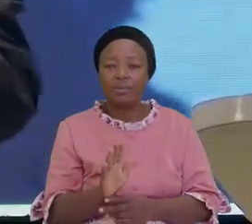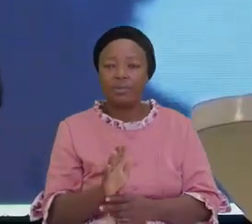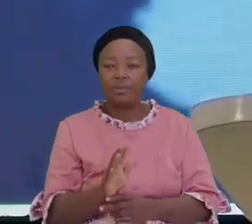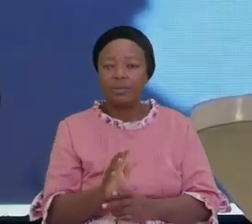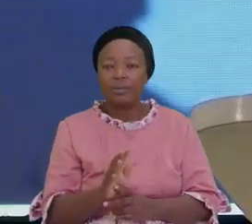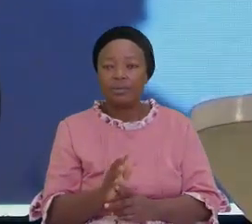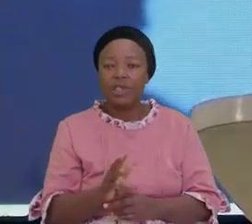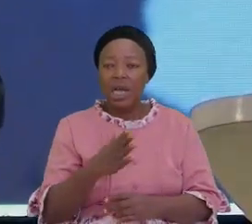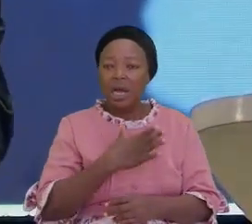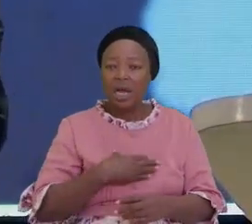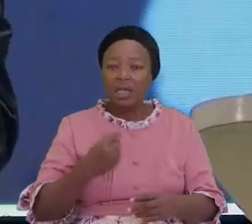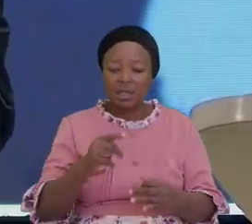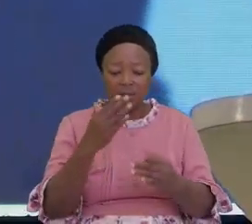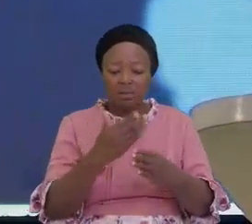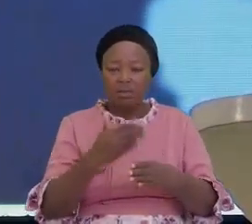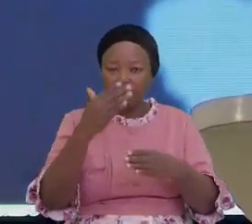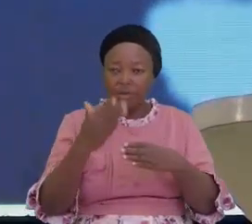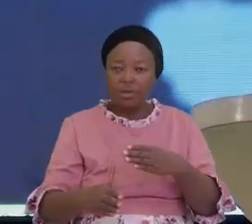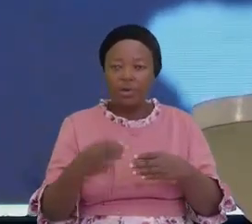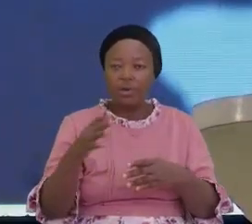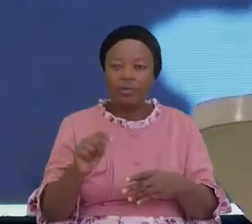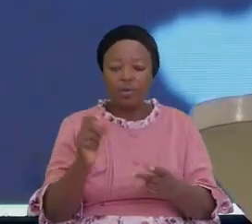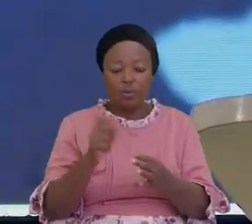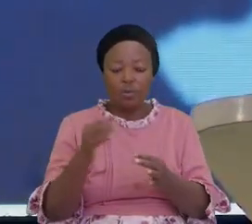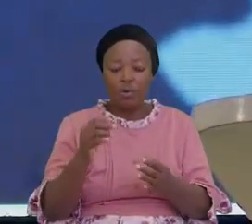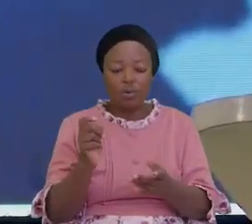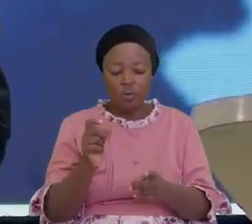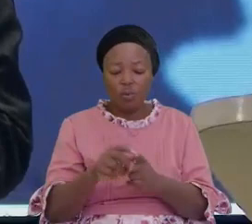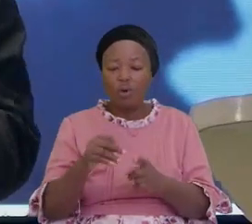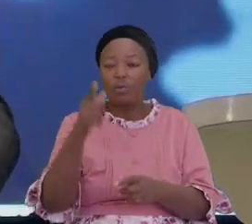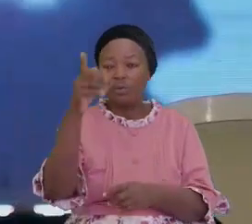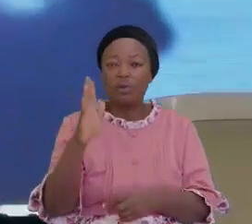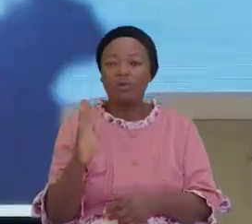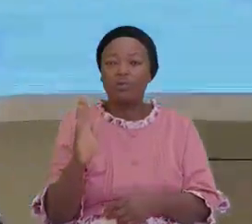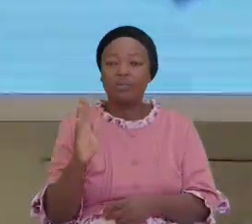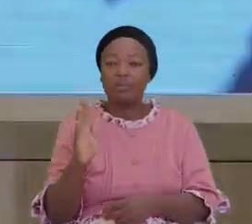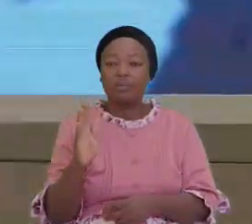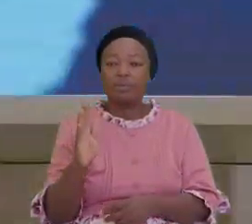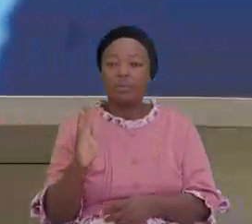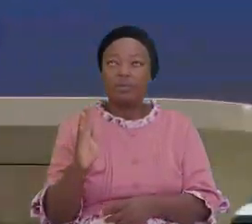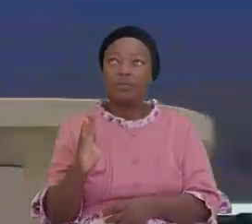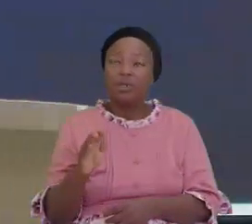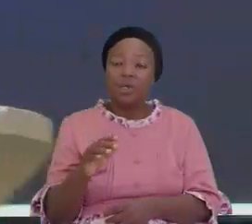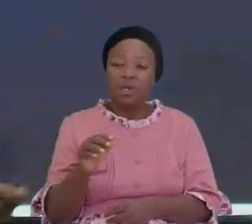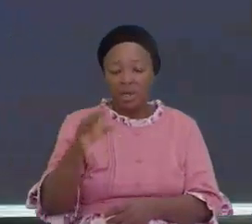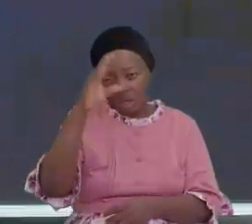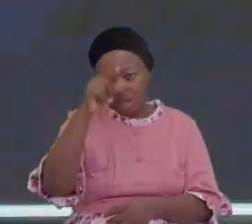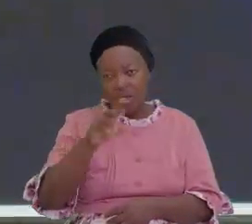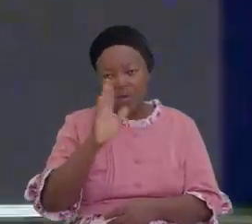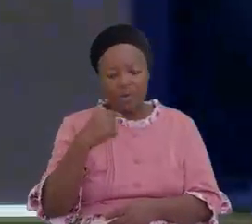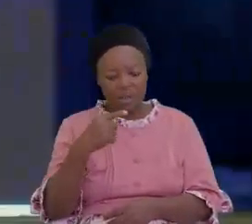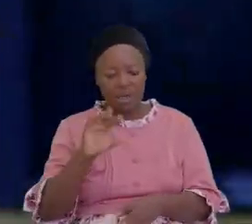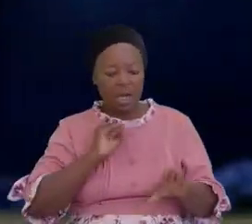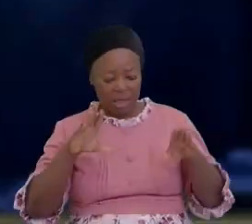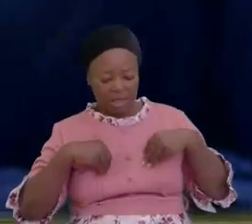And the totality, the entirety of the word of God. He didn't say, I accept this, I don't